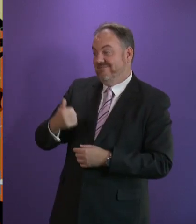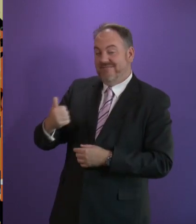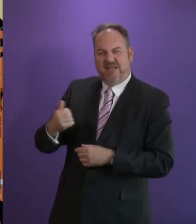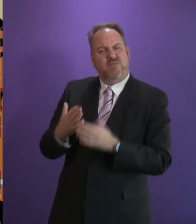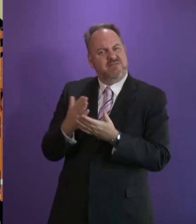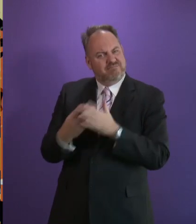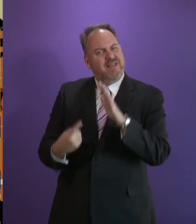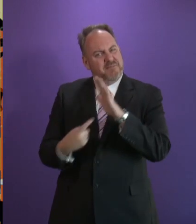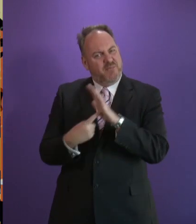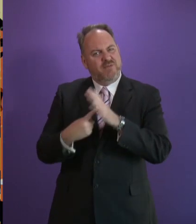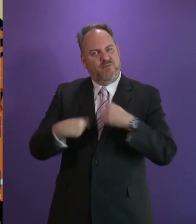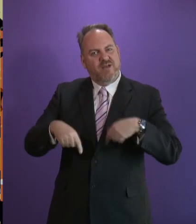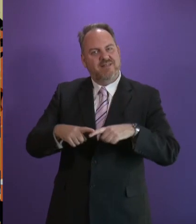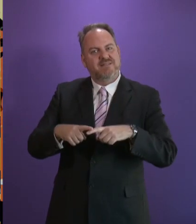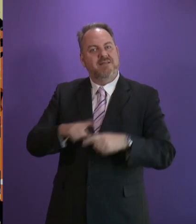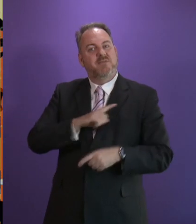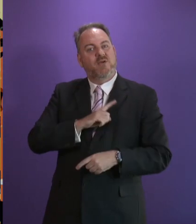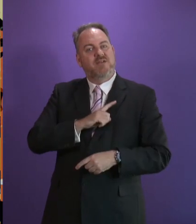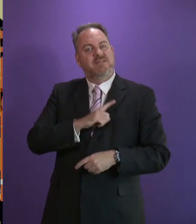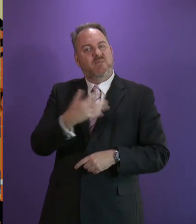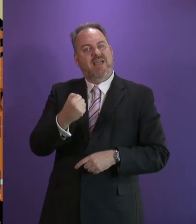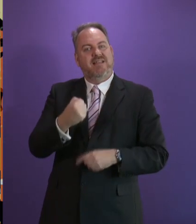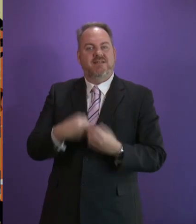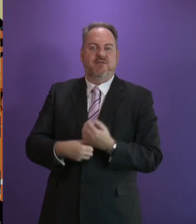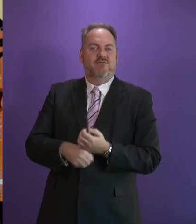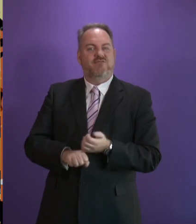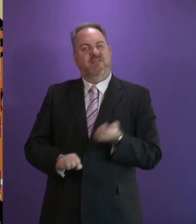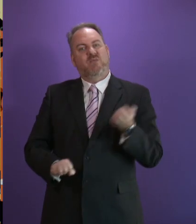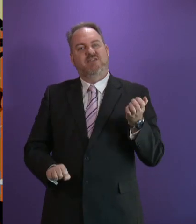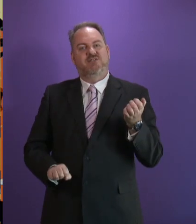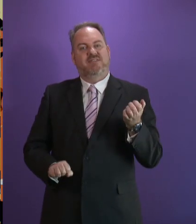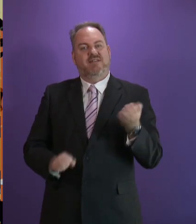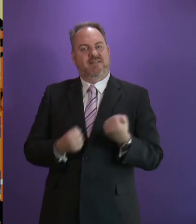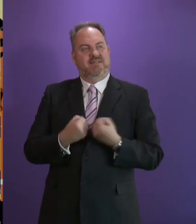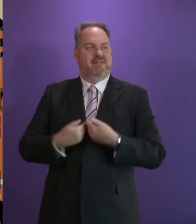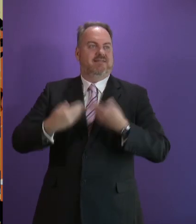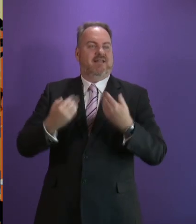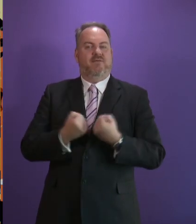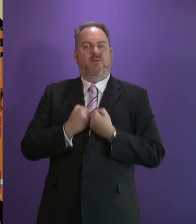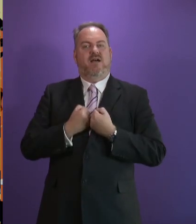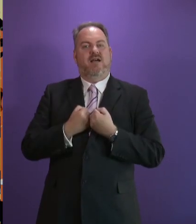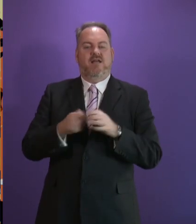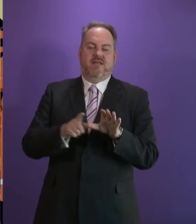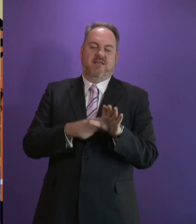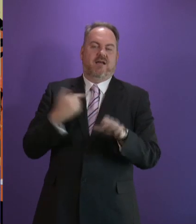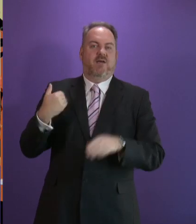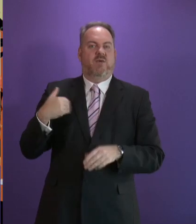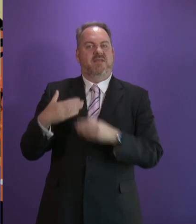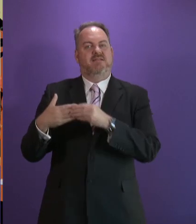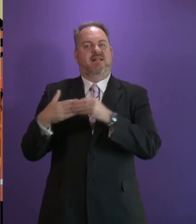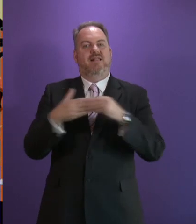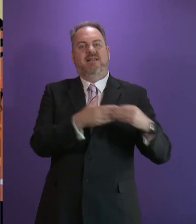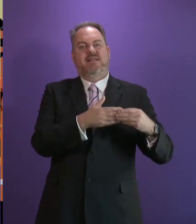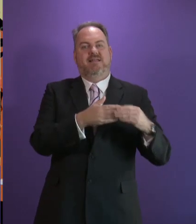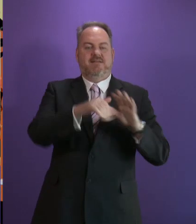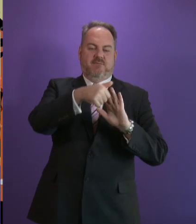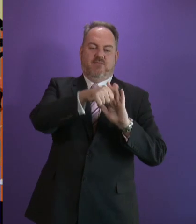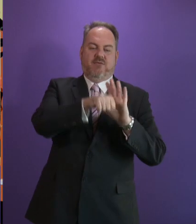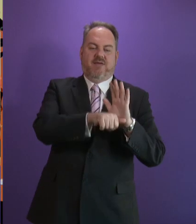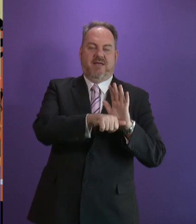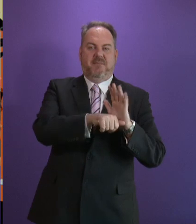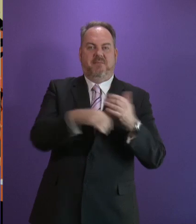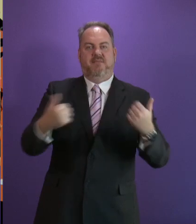it was also the graduation day for our first Young Women Lead program. And Linda already explained about the program.